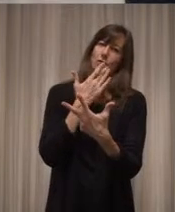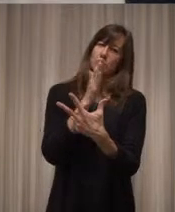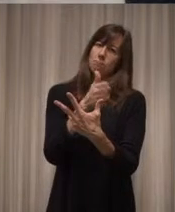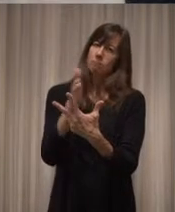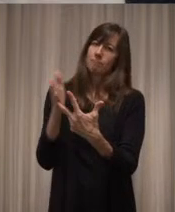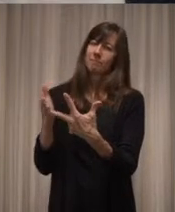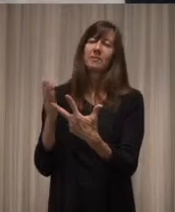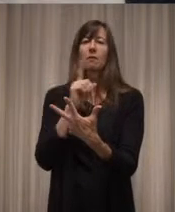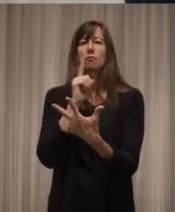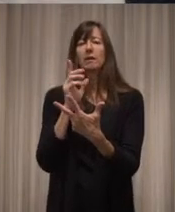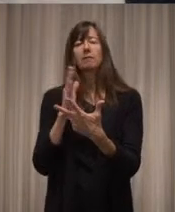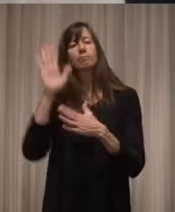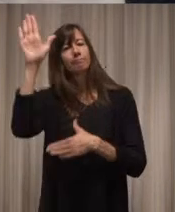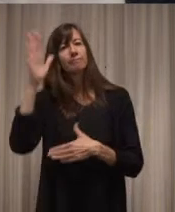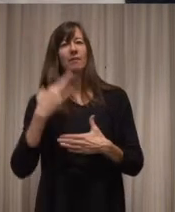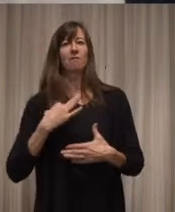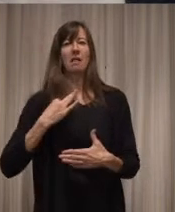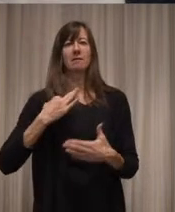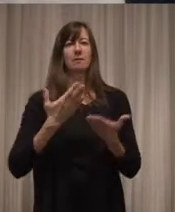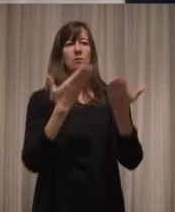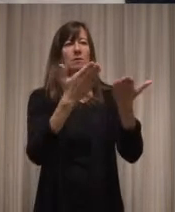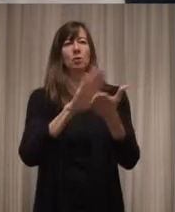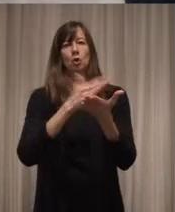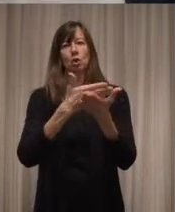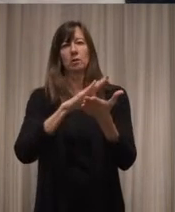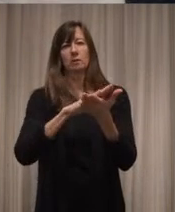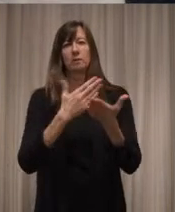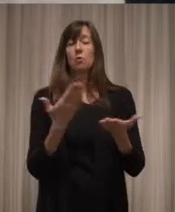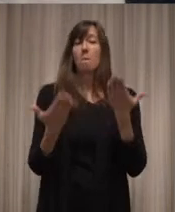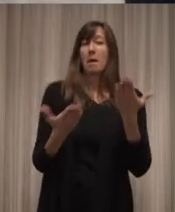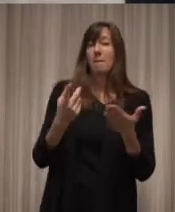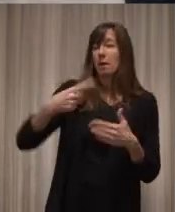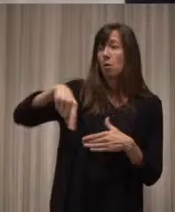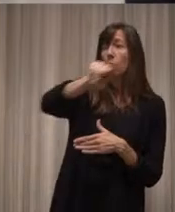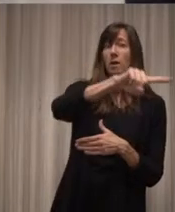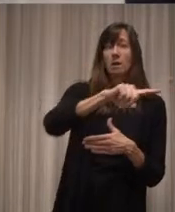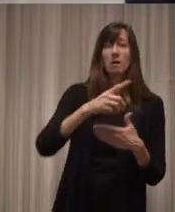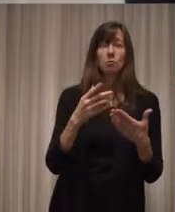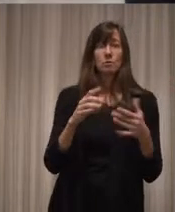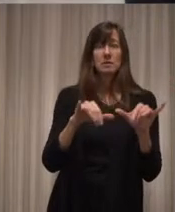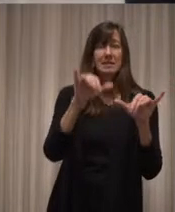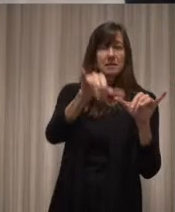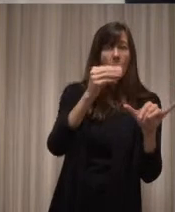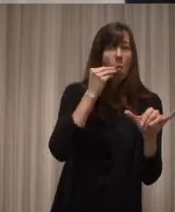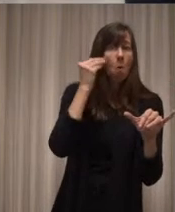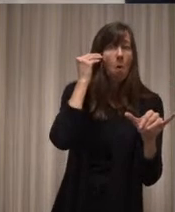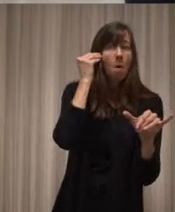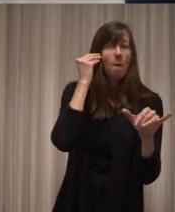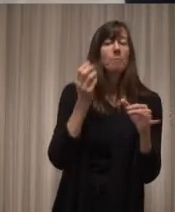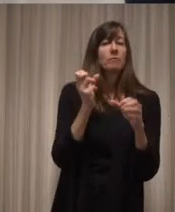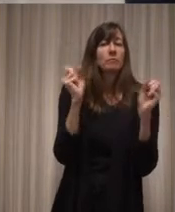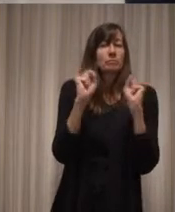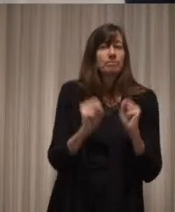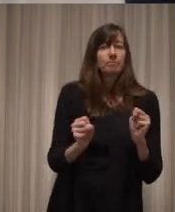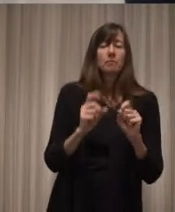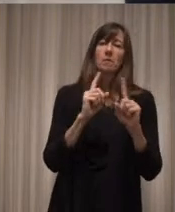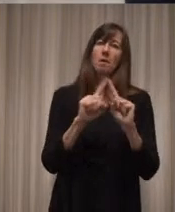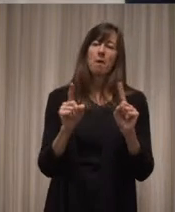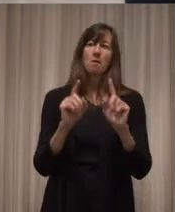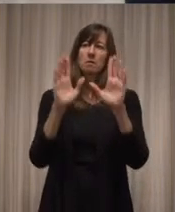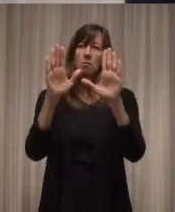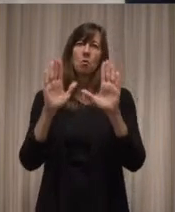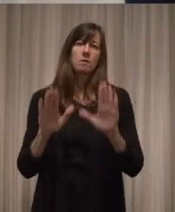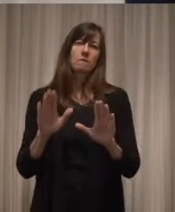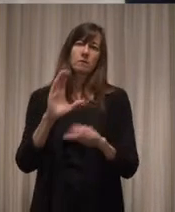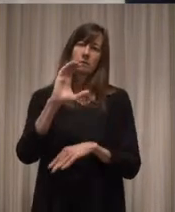these meals. So as we head into the storm, you may be hunkered down at home, but like so much of our great workforce, our